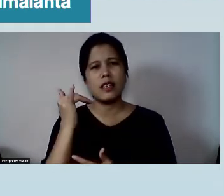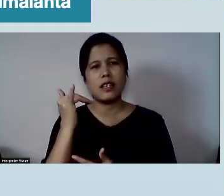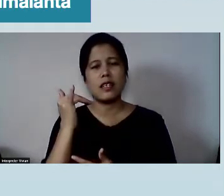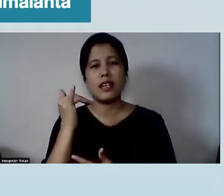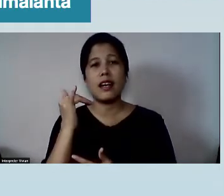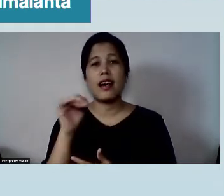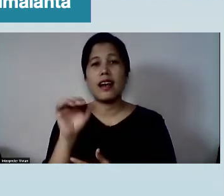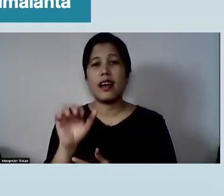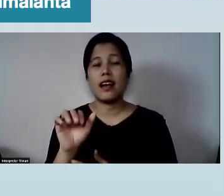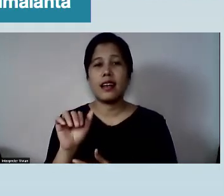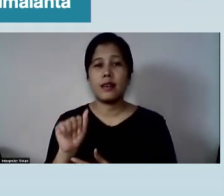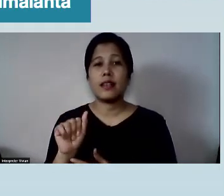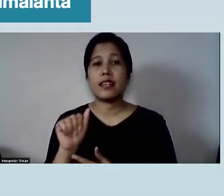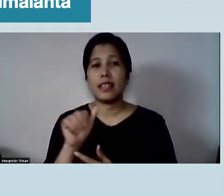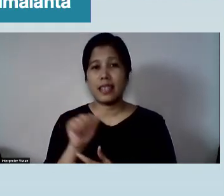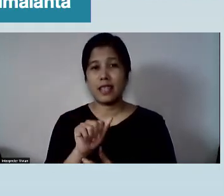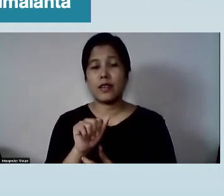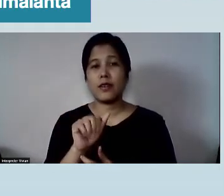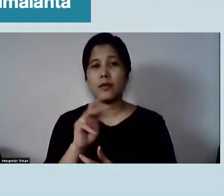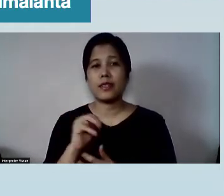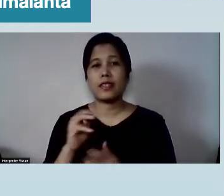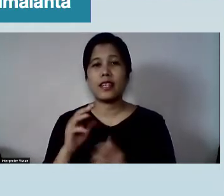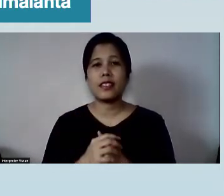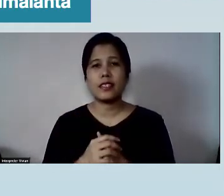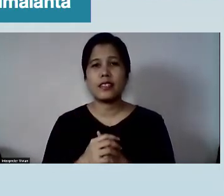of Pediatrics says they shouldn't be